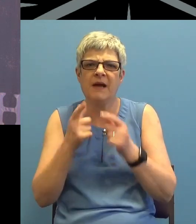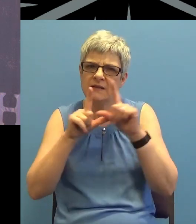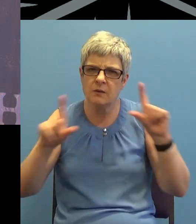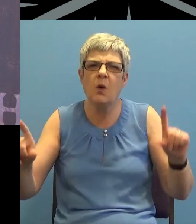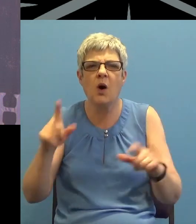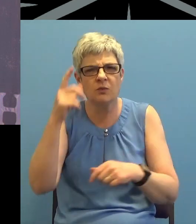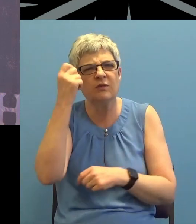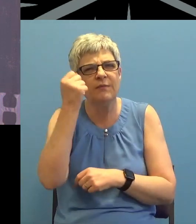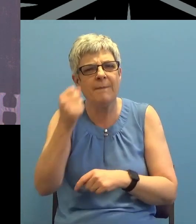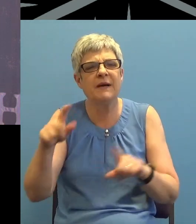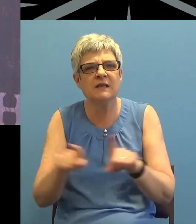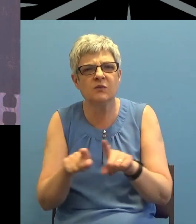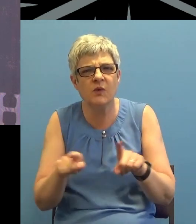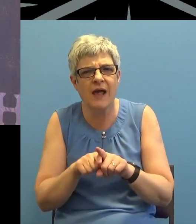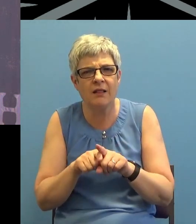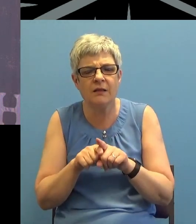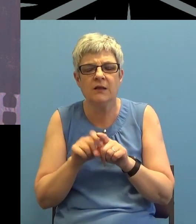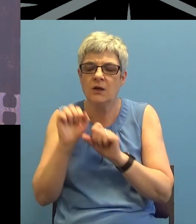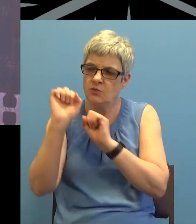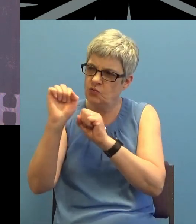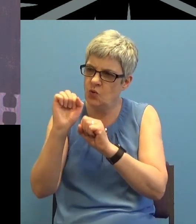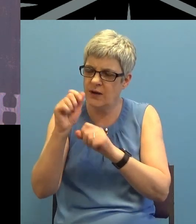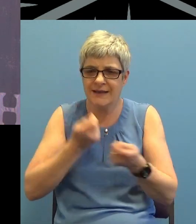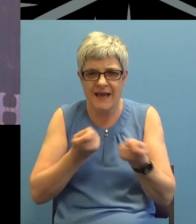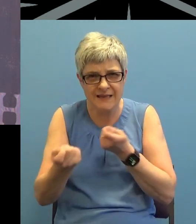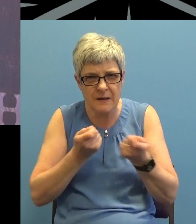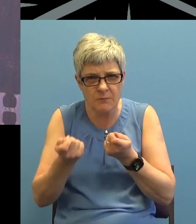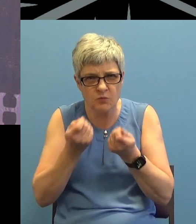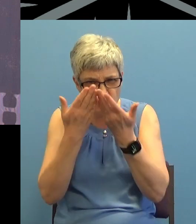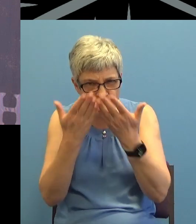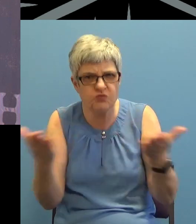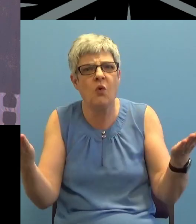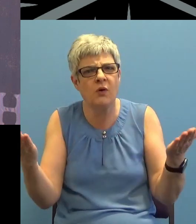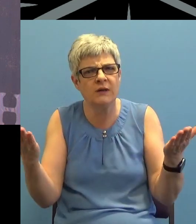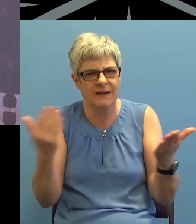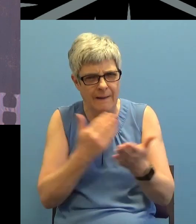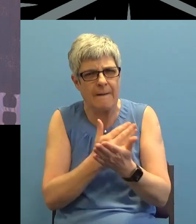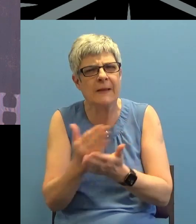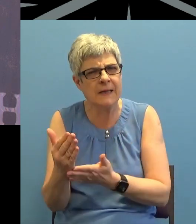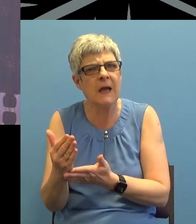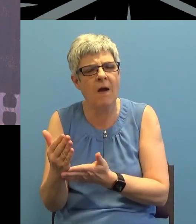But Lord, we also remember that when the nature of your kingdom became clear,